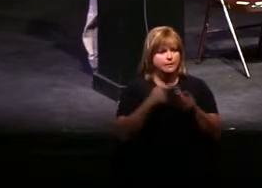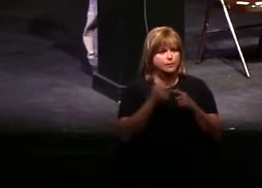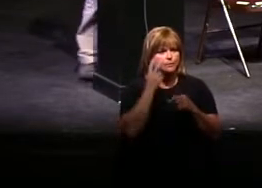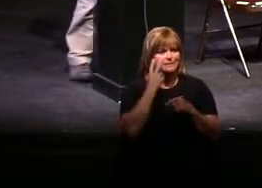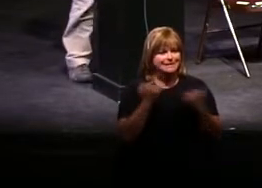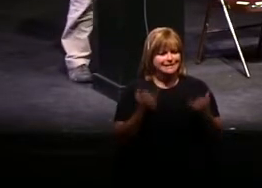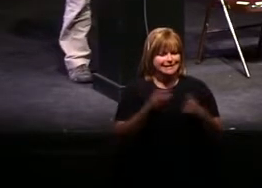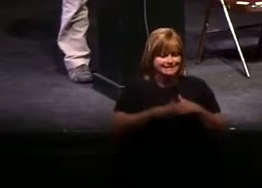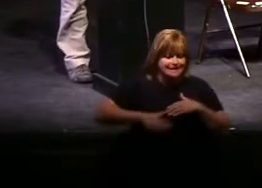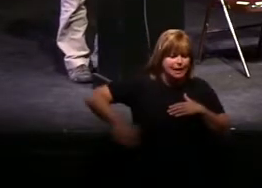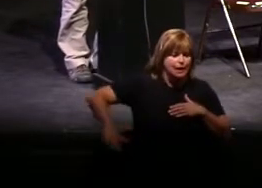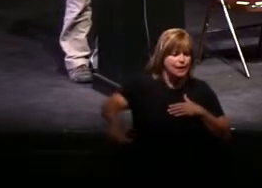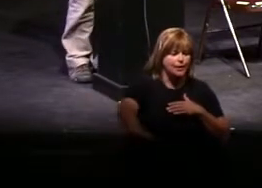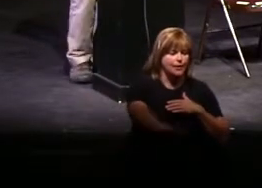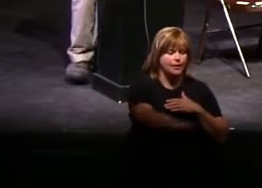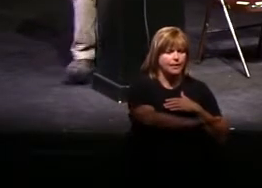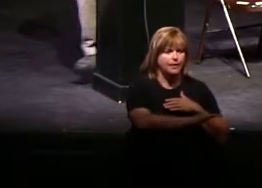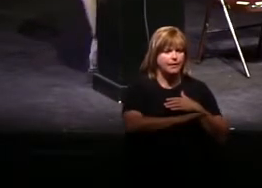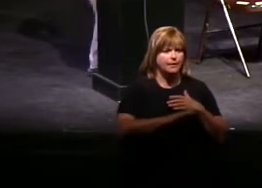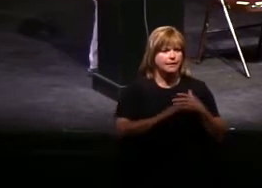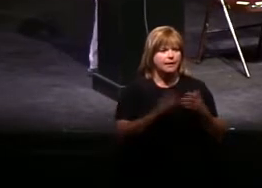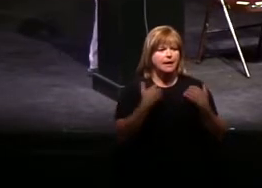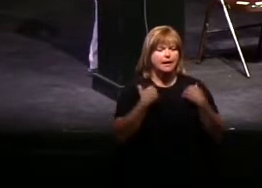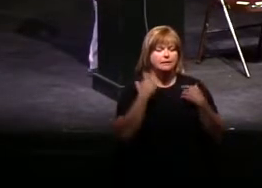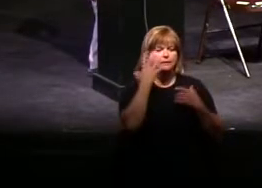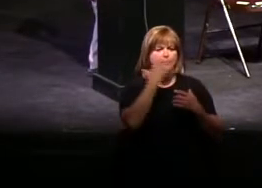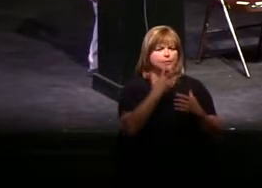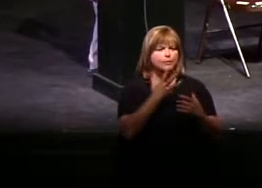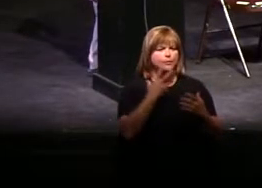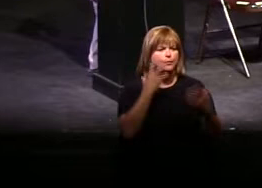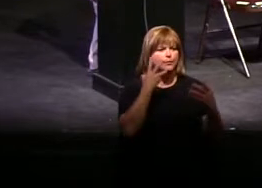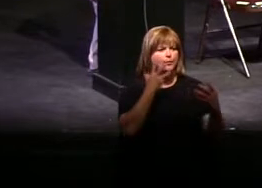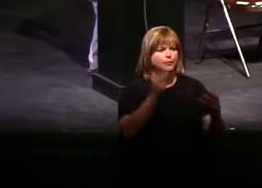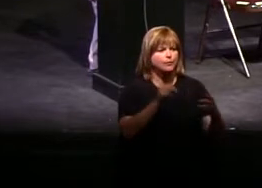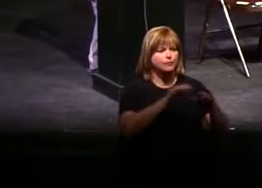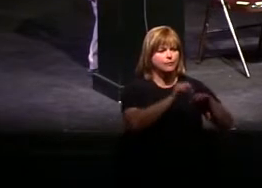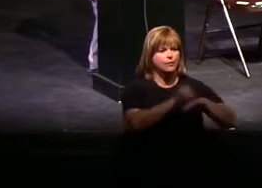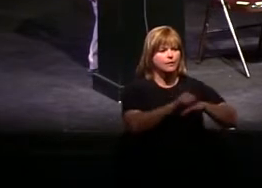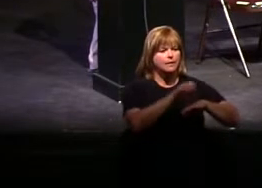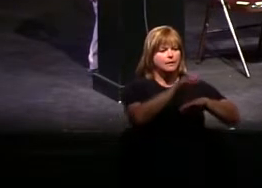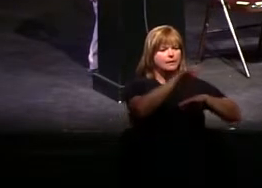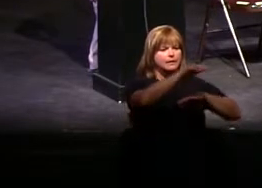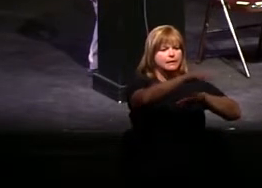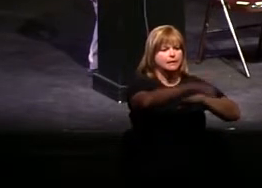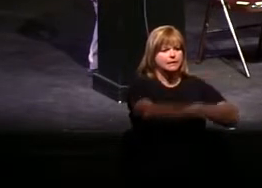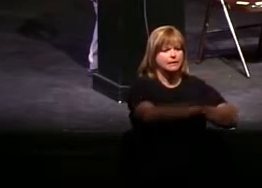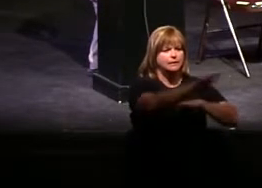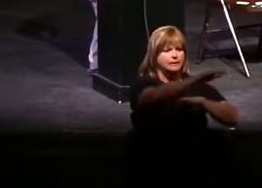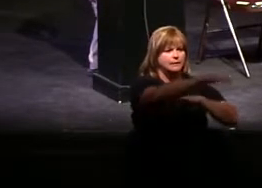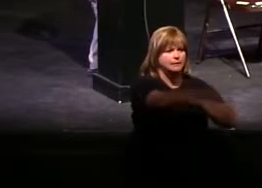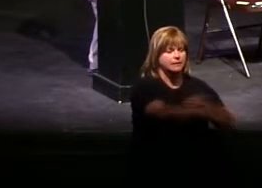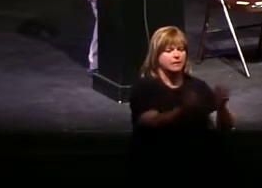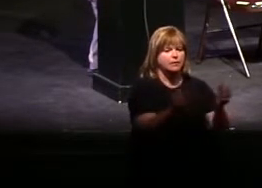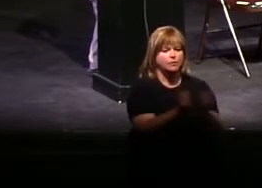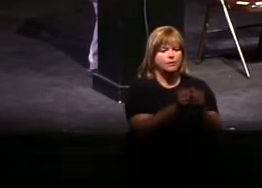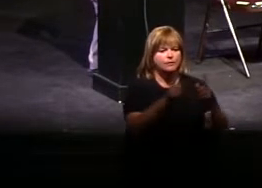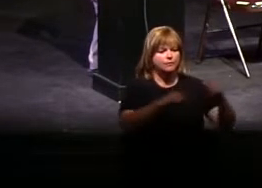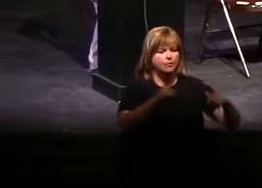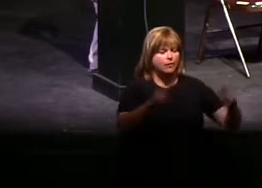is characterized by eye-catching dune-shaped hills, frequently seeded with varieties of